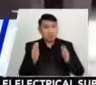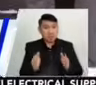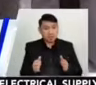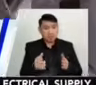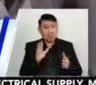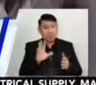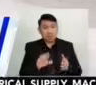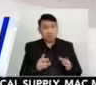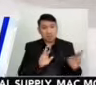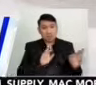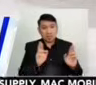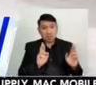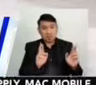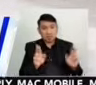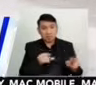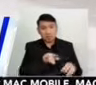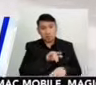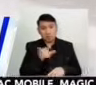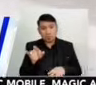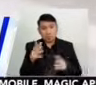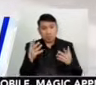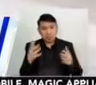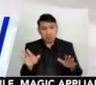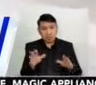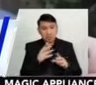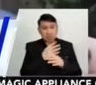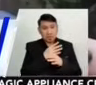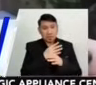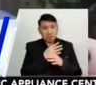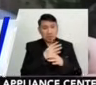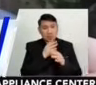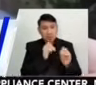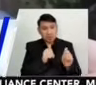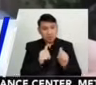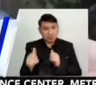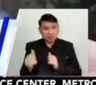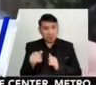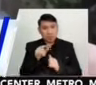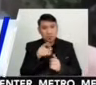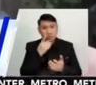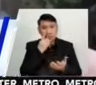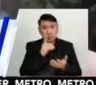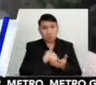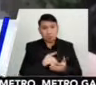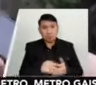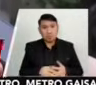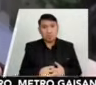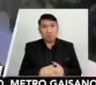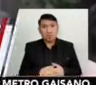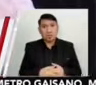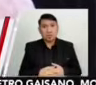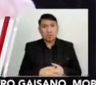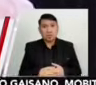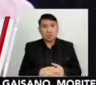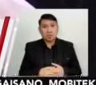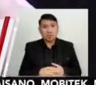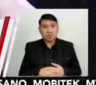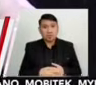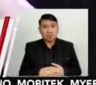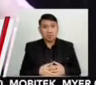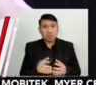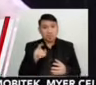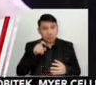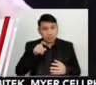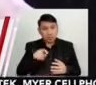mga dokumento. Wala na raw burol sa Pilipinas. So we have to do it in two or three days. We have to finish everything. We've been